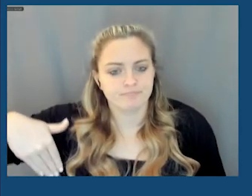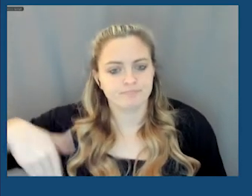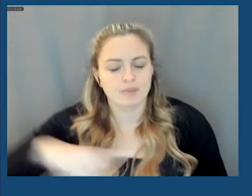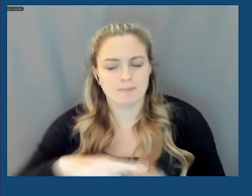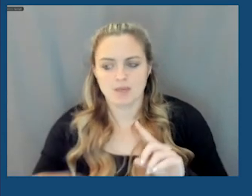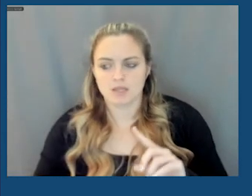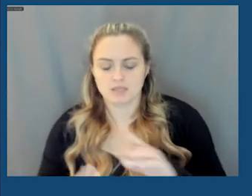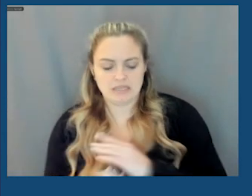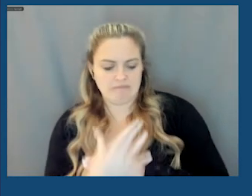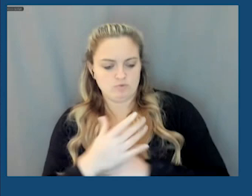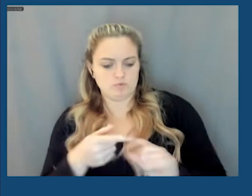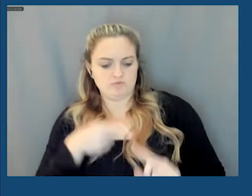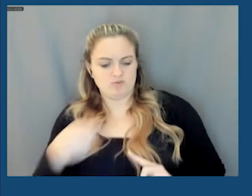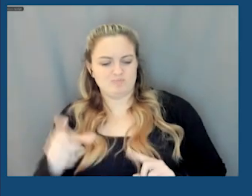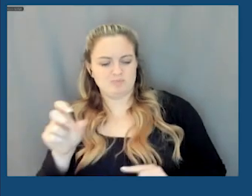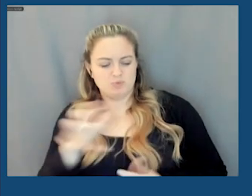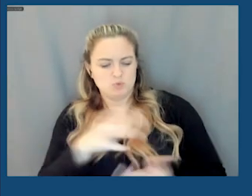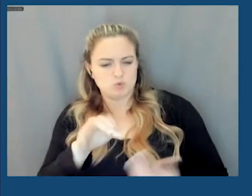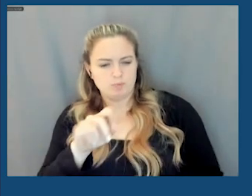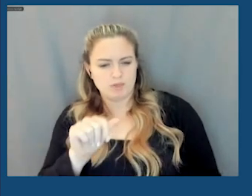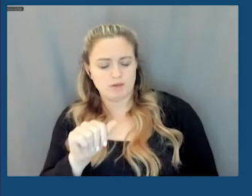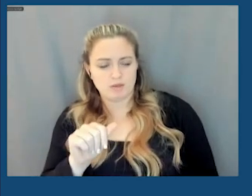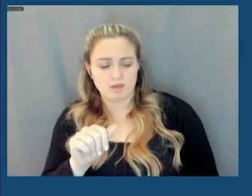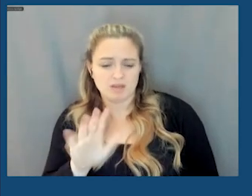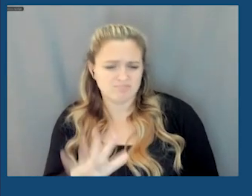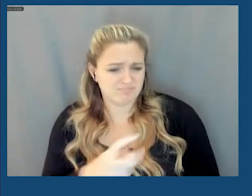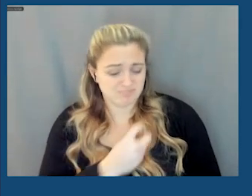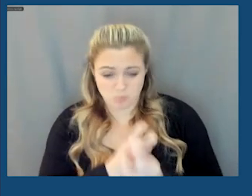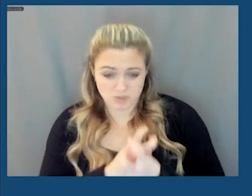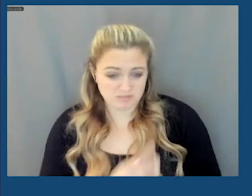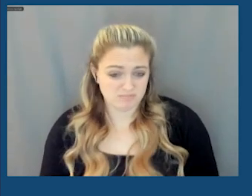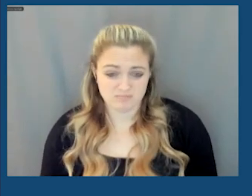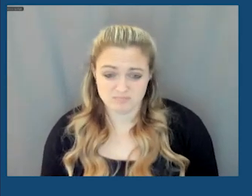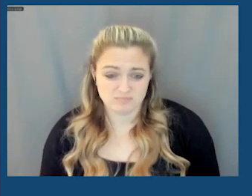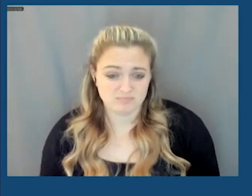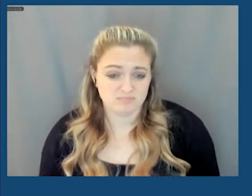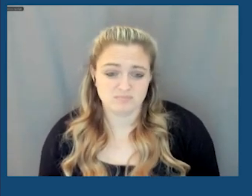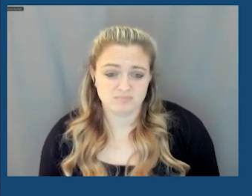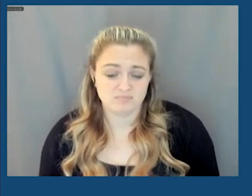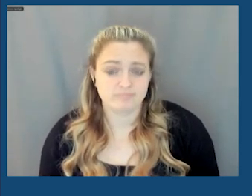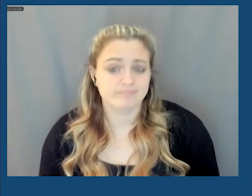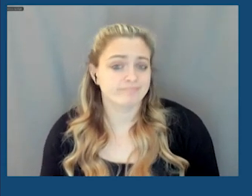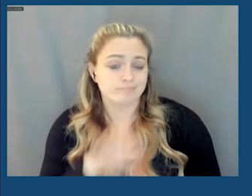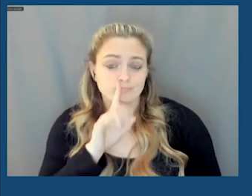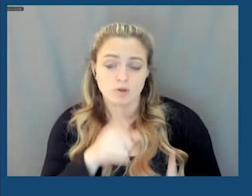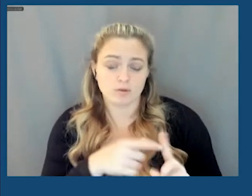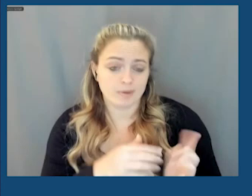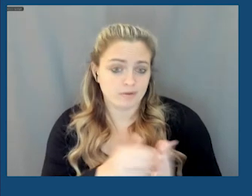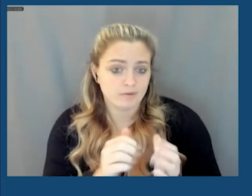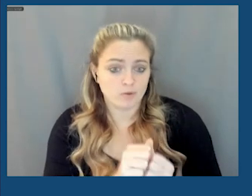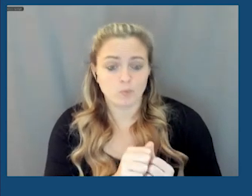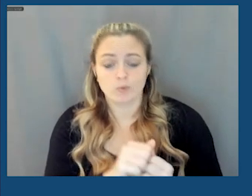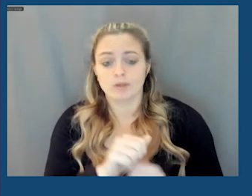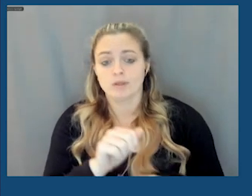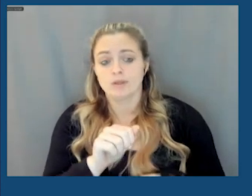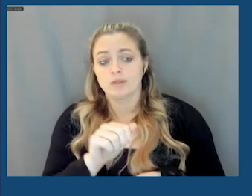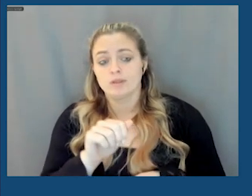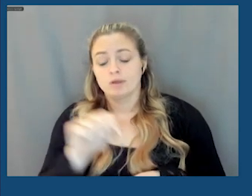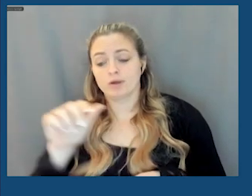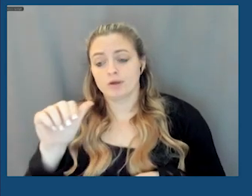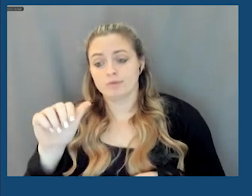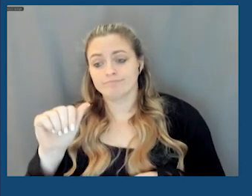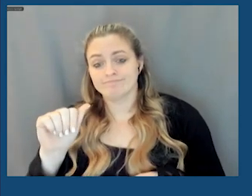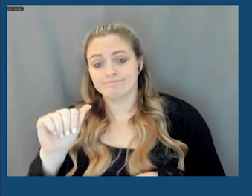influences. And it's poison. It's poison. I've talked about it with our Attorney General, Tish James, about what we can